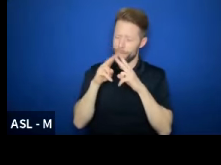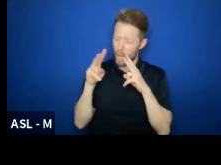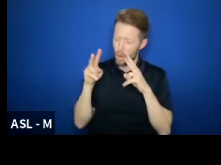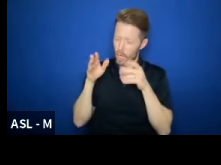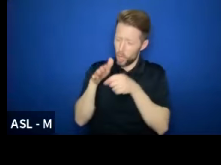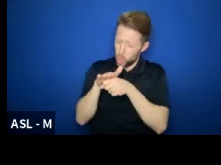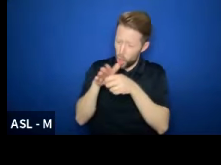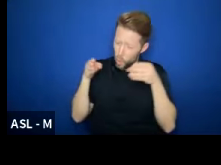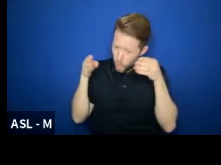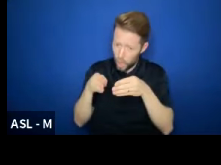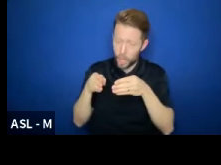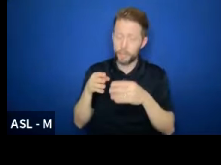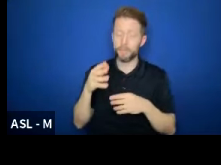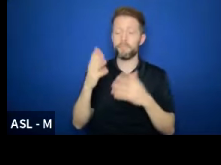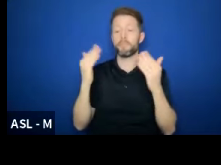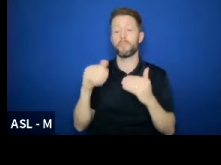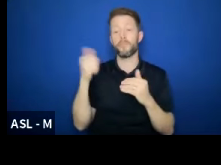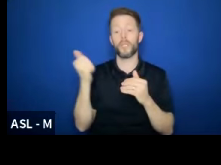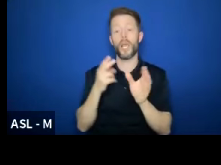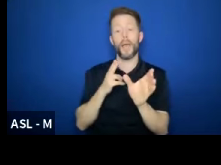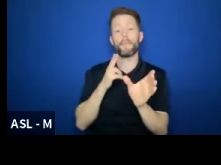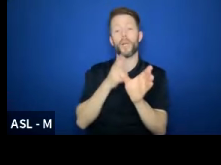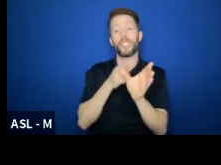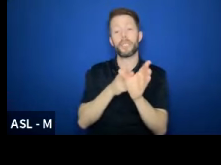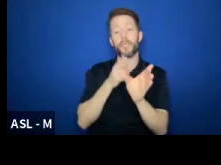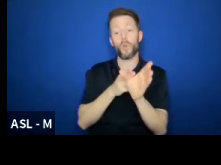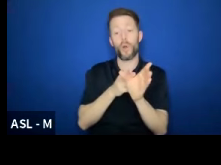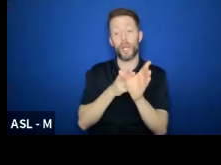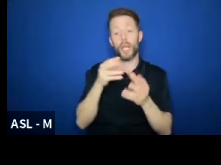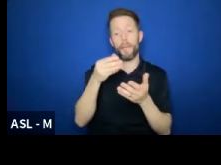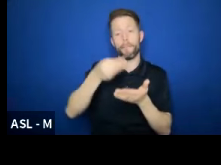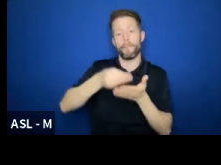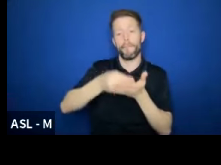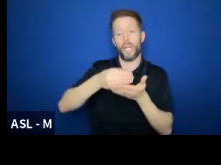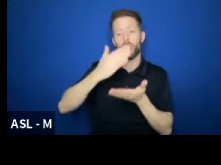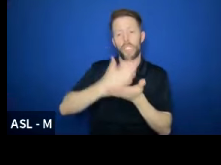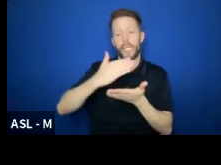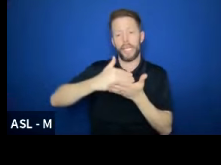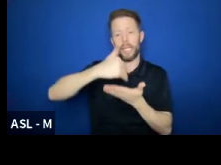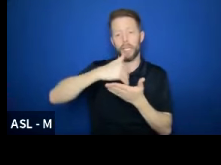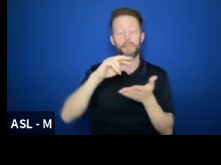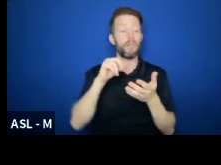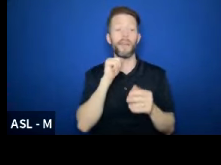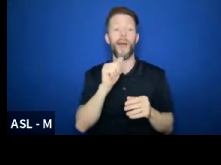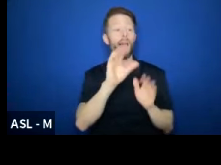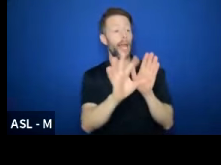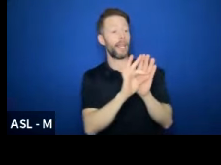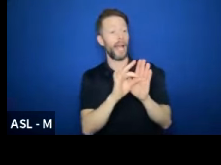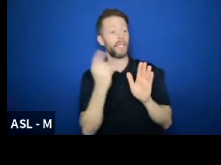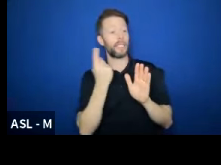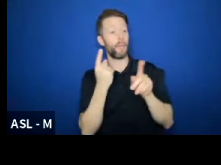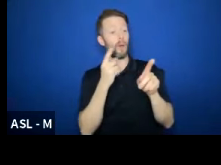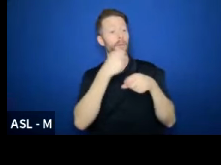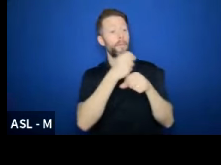right? As well as things like participatory budgeting that really allows us to engage, to not just elect somebody who then makes all the decisions on our